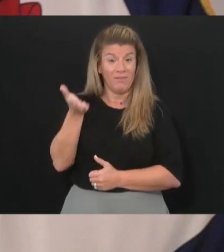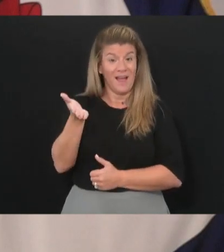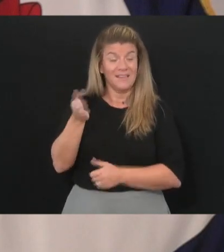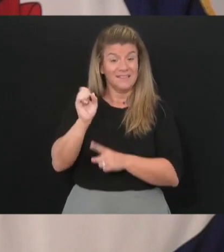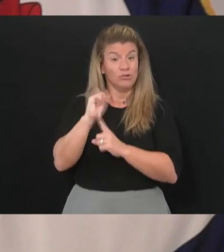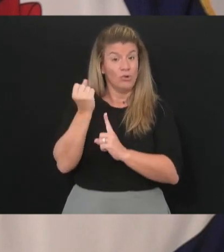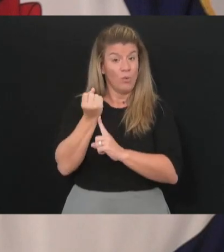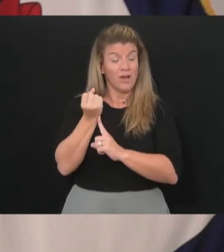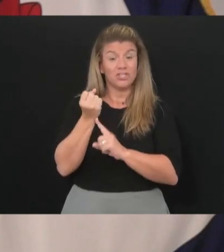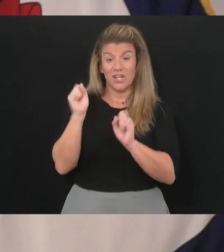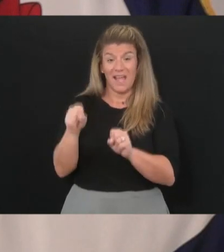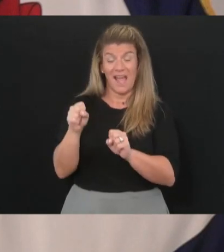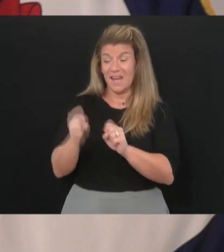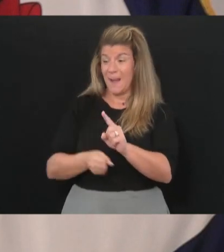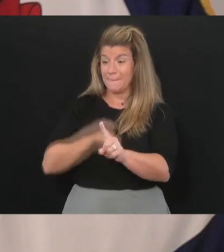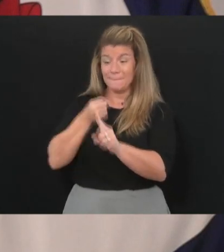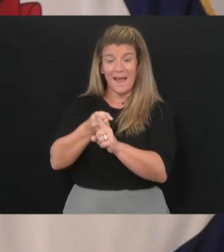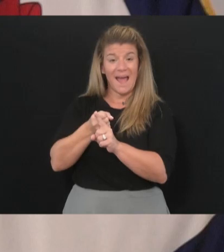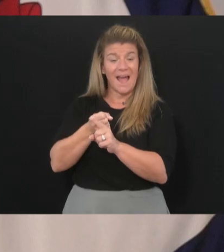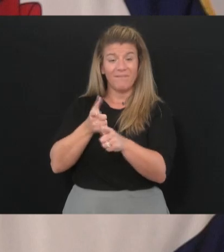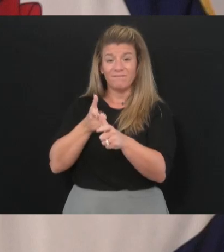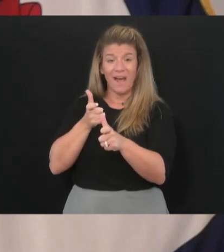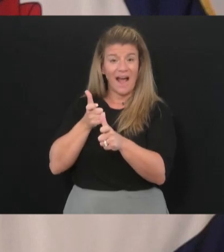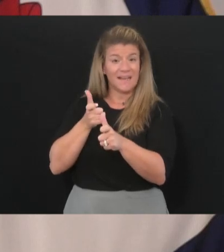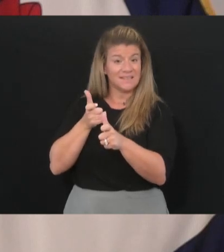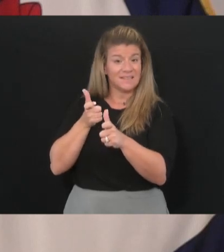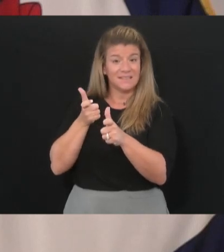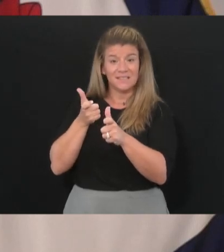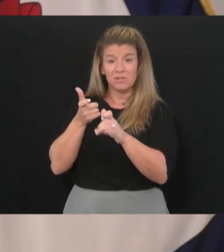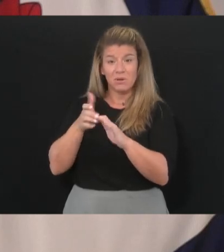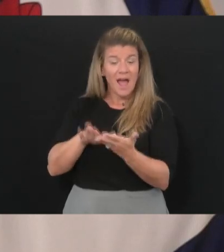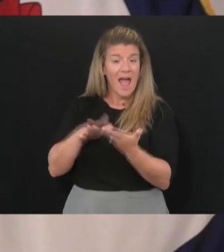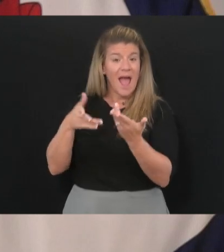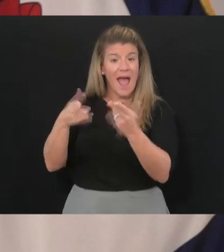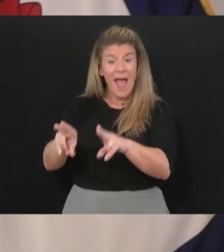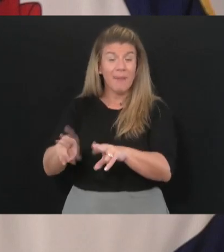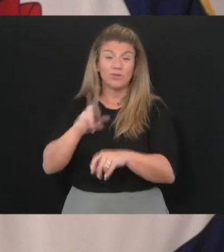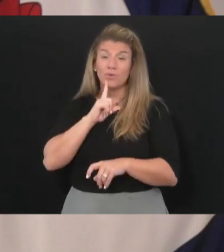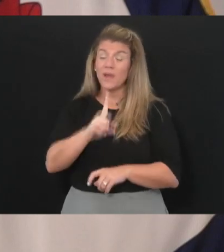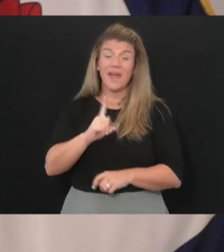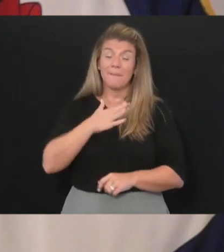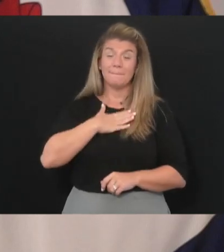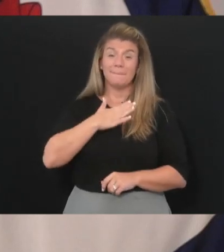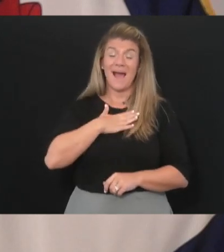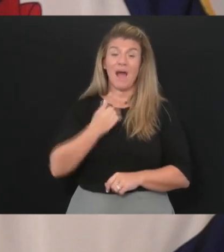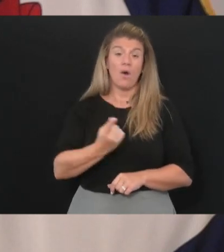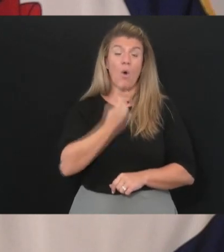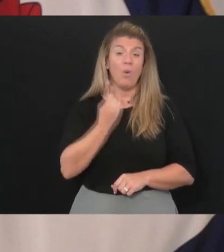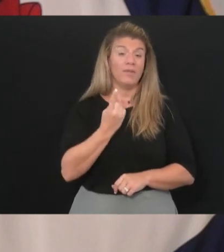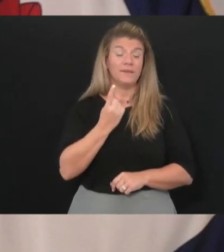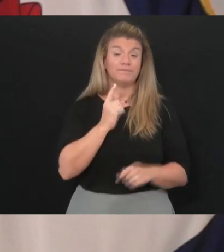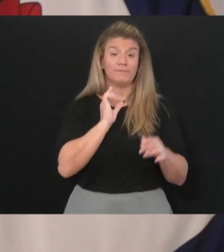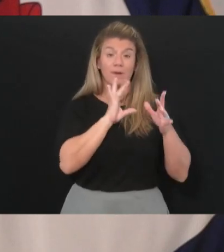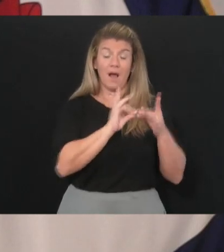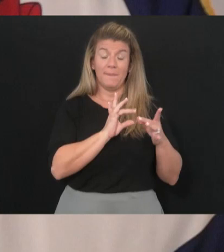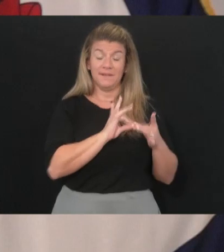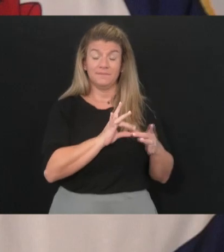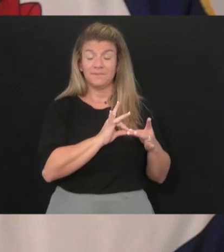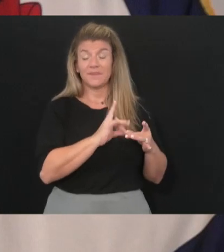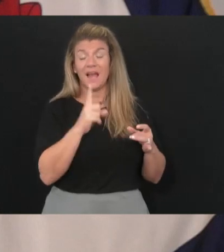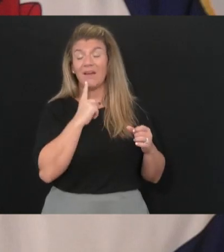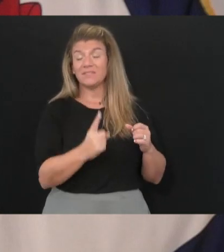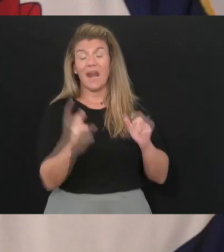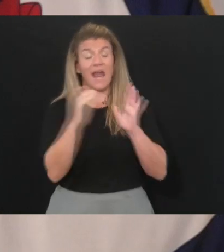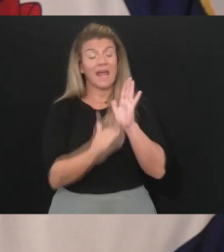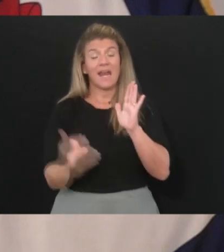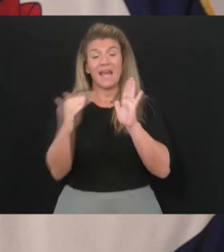thing can move and how quickly it can move. So all I can say is over and over and over,